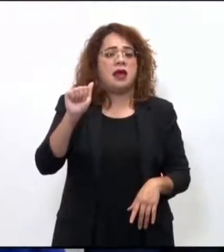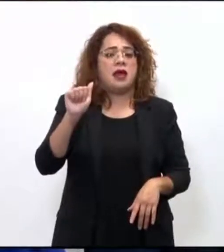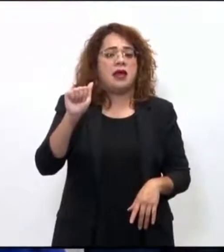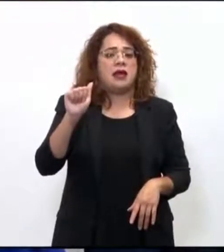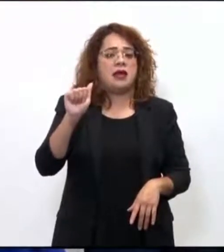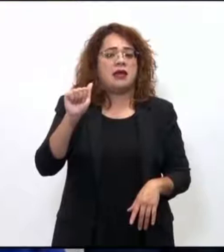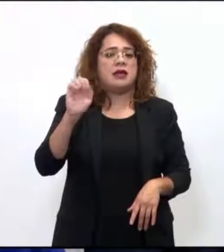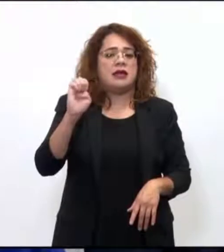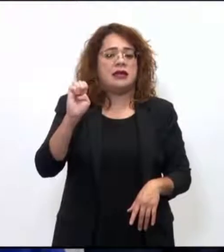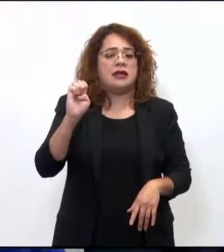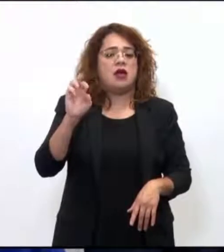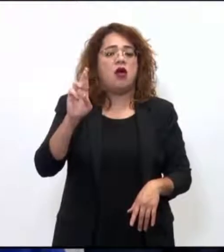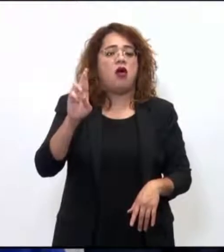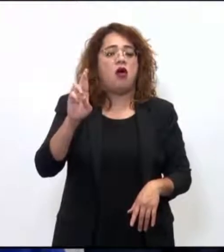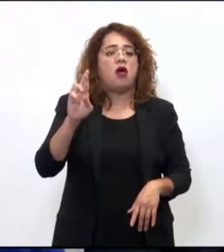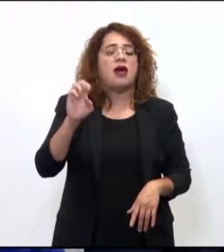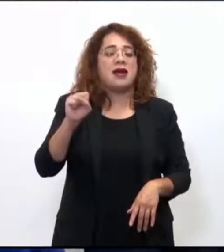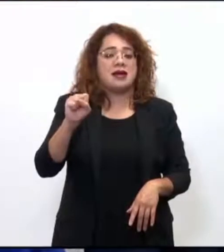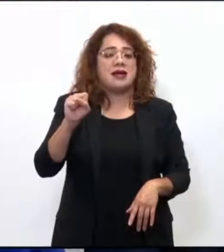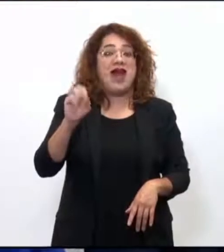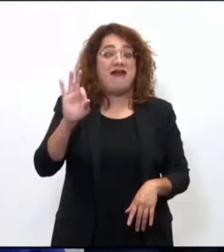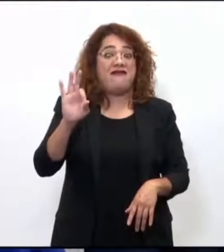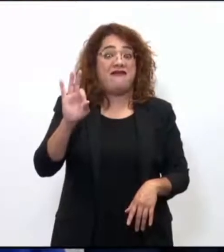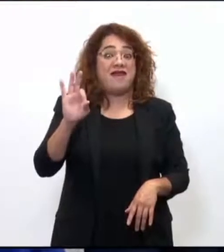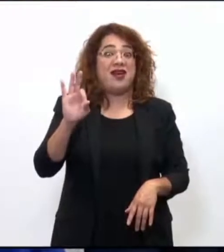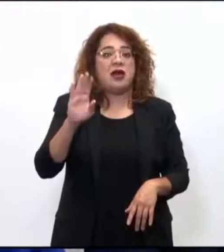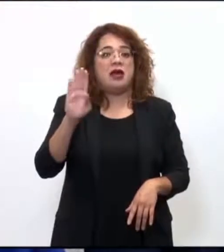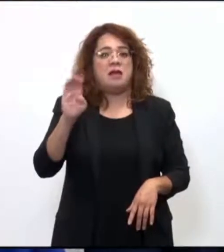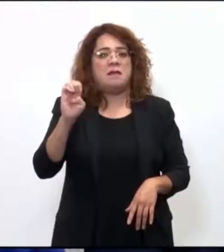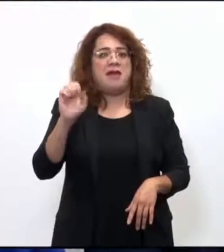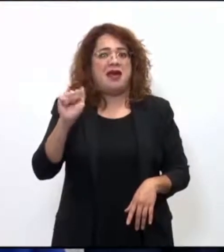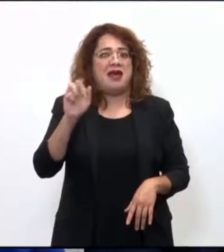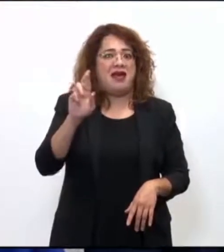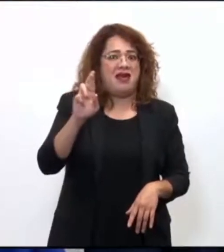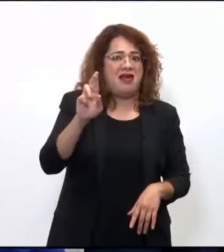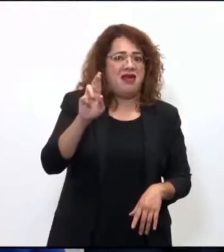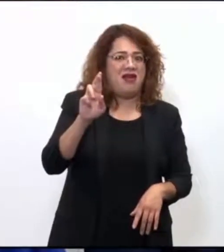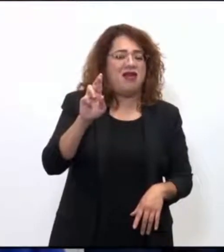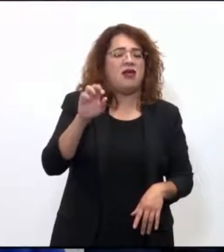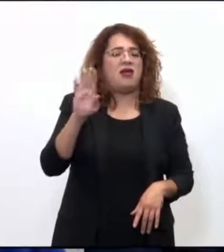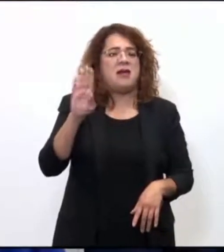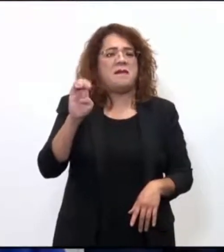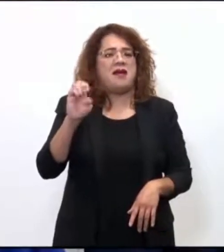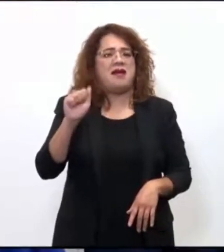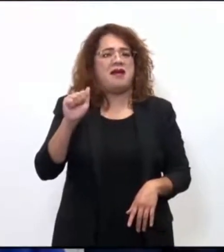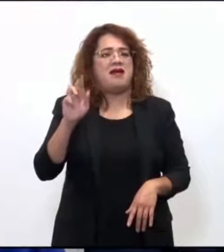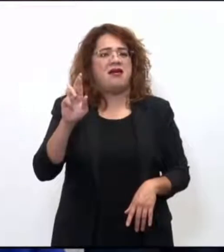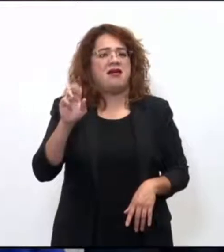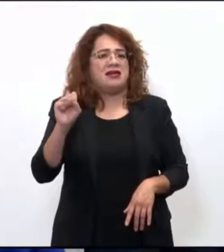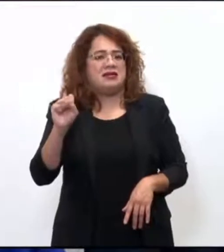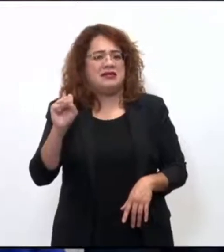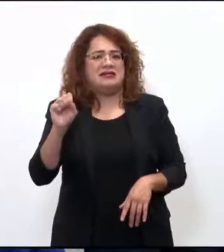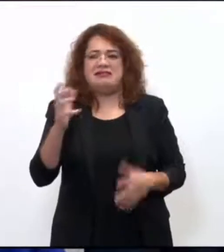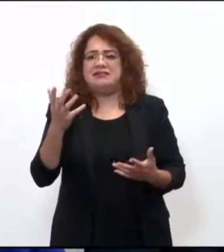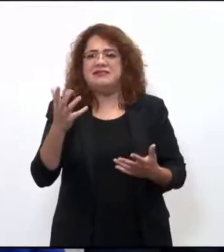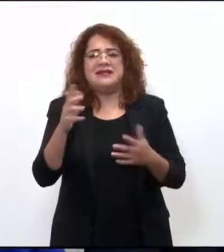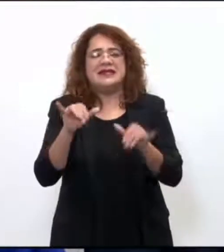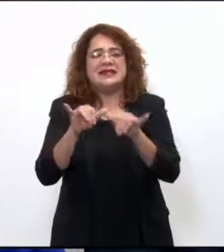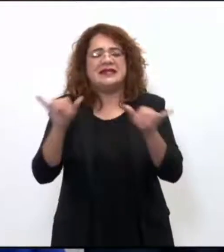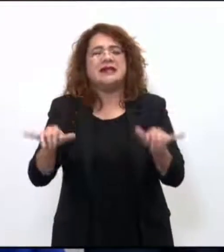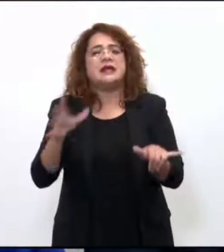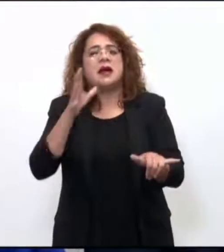VAERS. And that's where you can actually, anybody, a doctor, a patient, a parent can put in if they feel